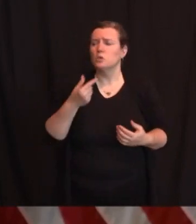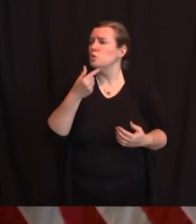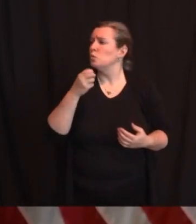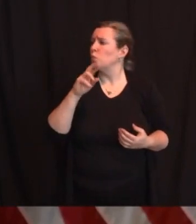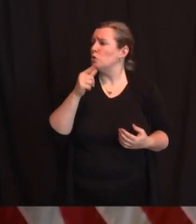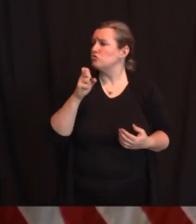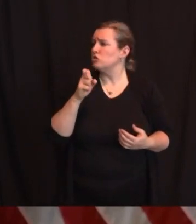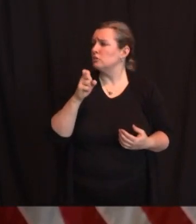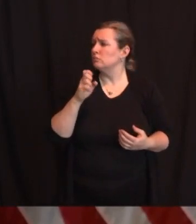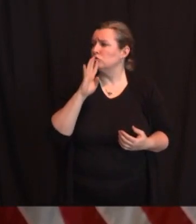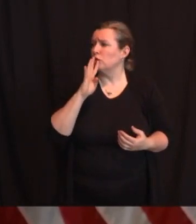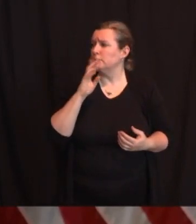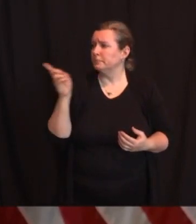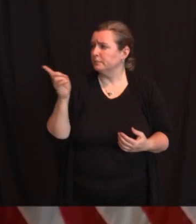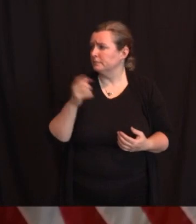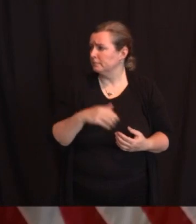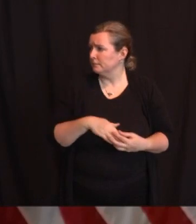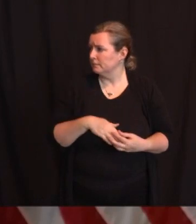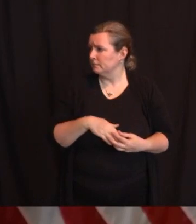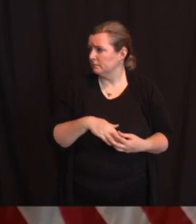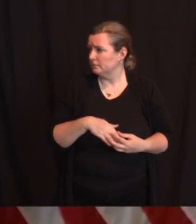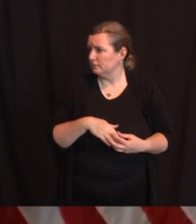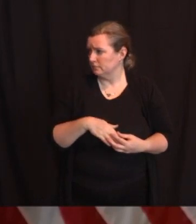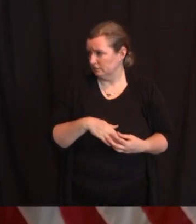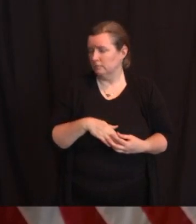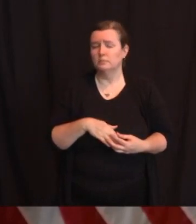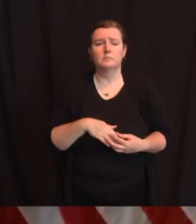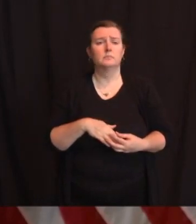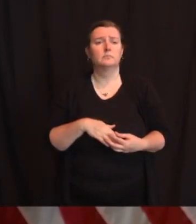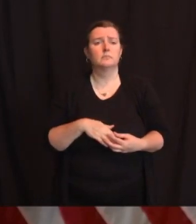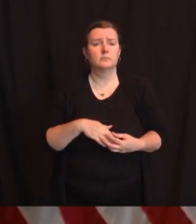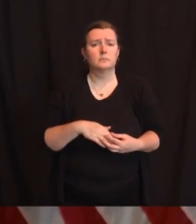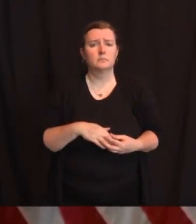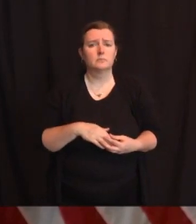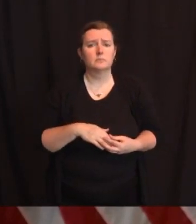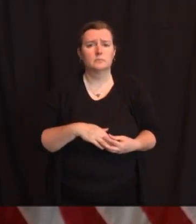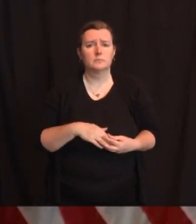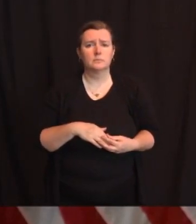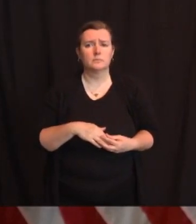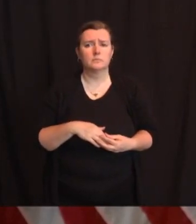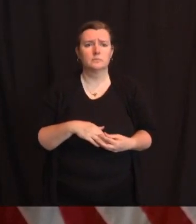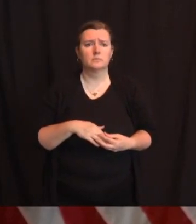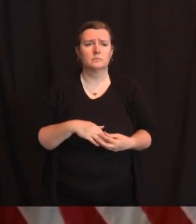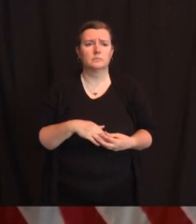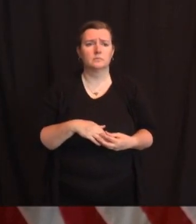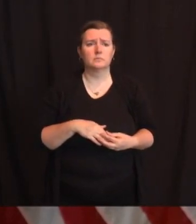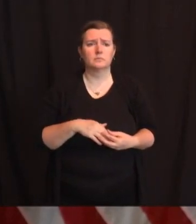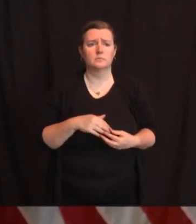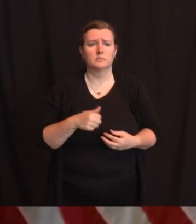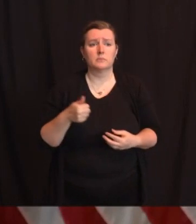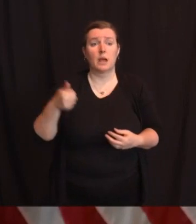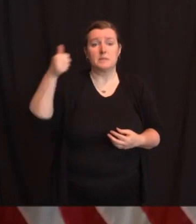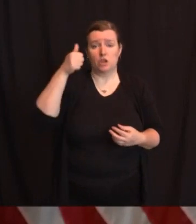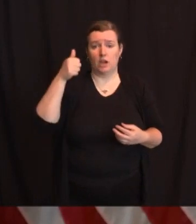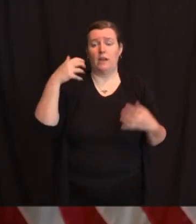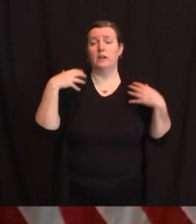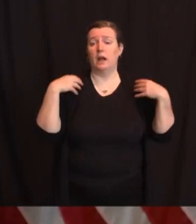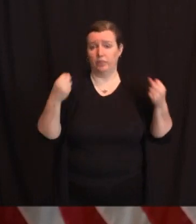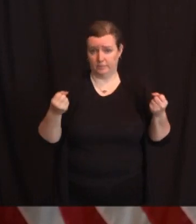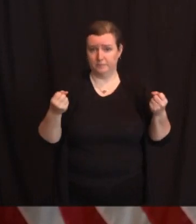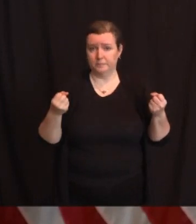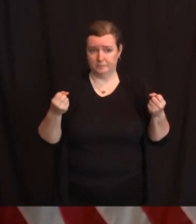figure I'd drag George out of here. Sure. So at the direction of the Commissioner of Health, we've really worked across the spectrum to secure both the kits and the